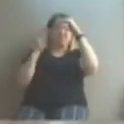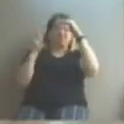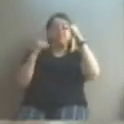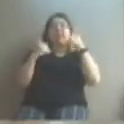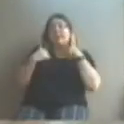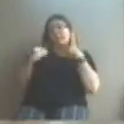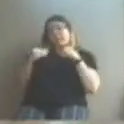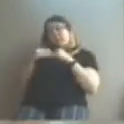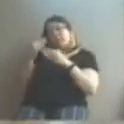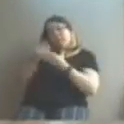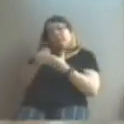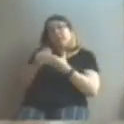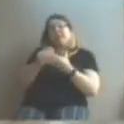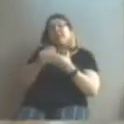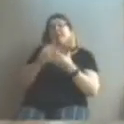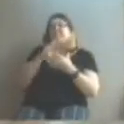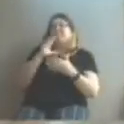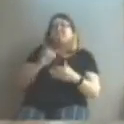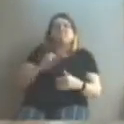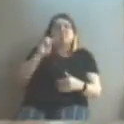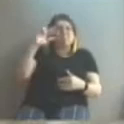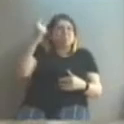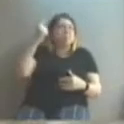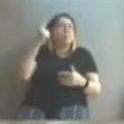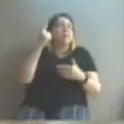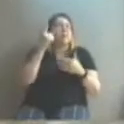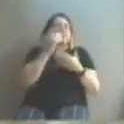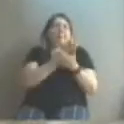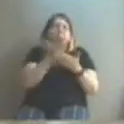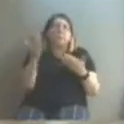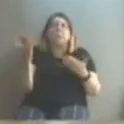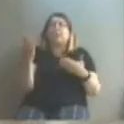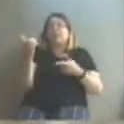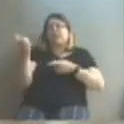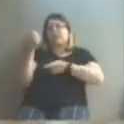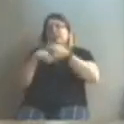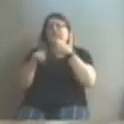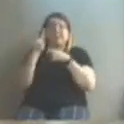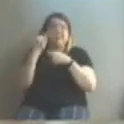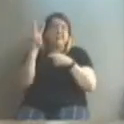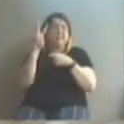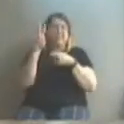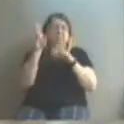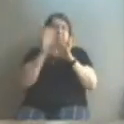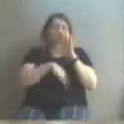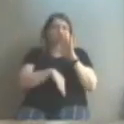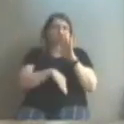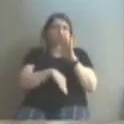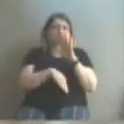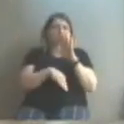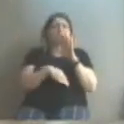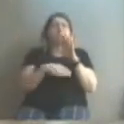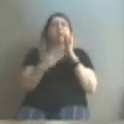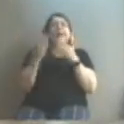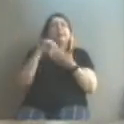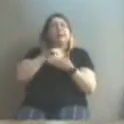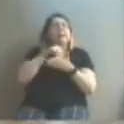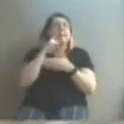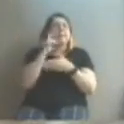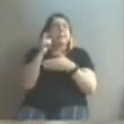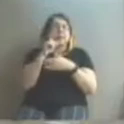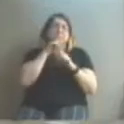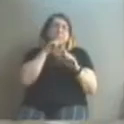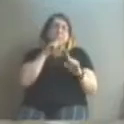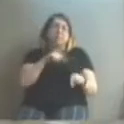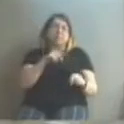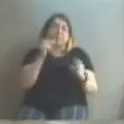money, we're getting rid of obsolete inventory, it's much faster disposal. TVs now don't cost us anything, but again, importantly, because of